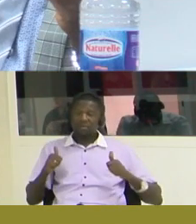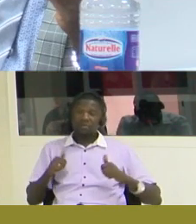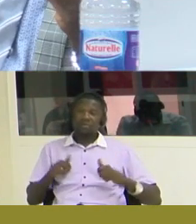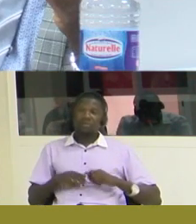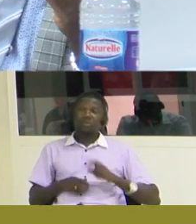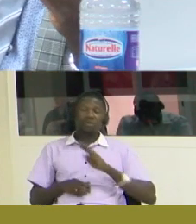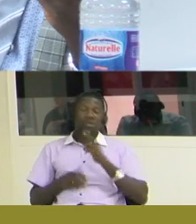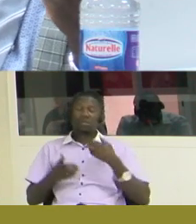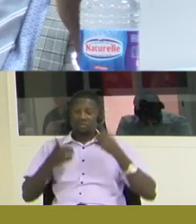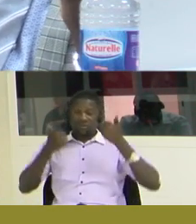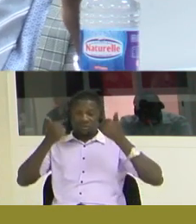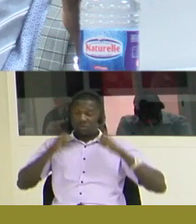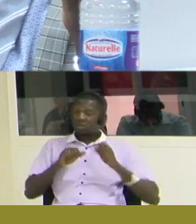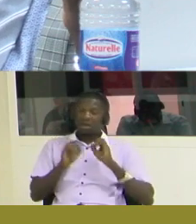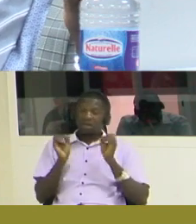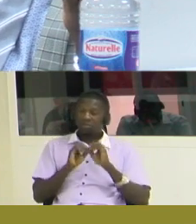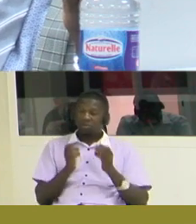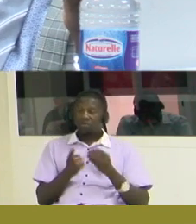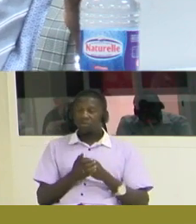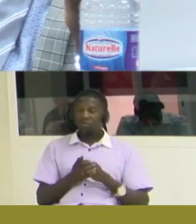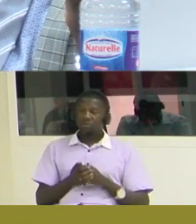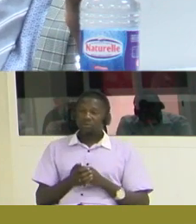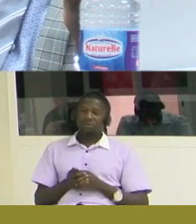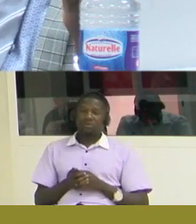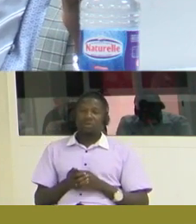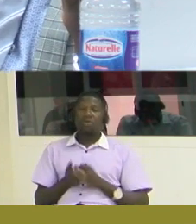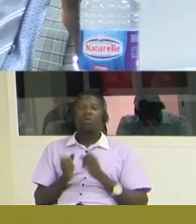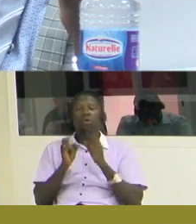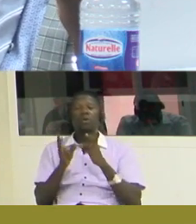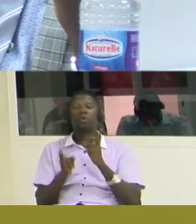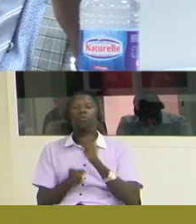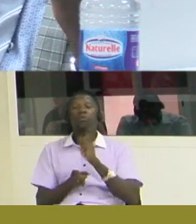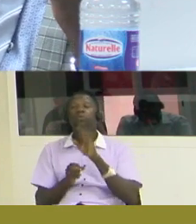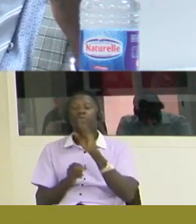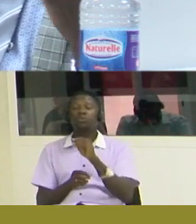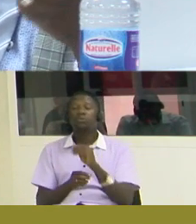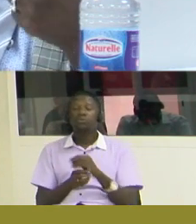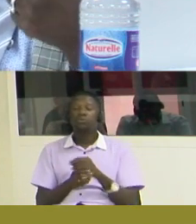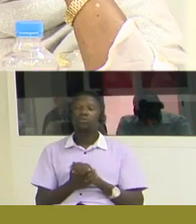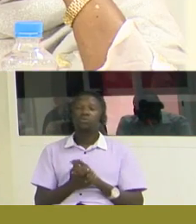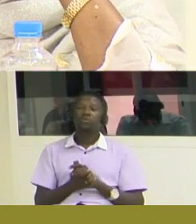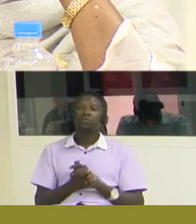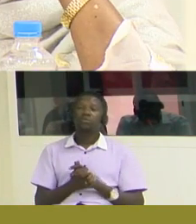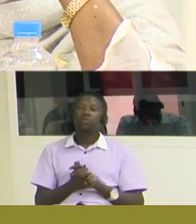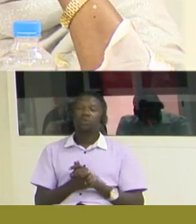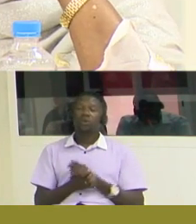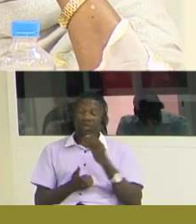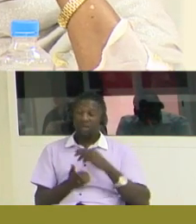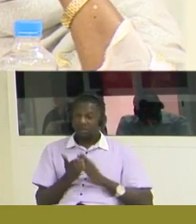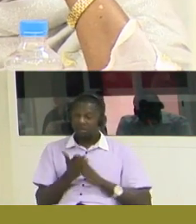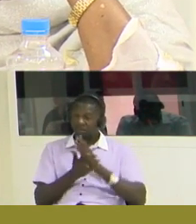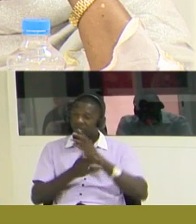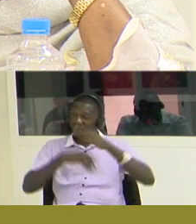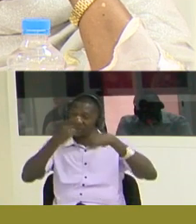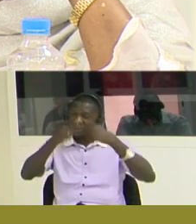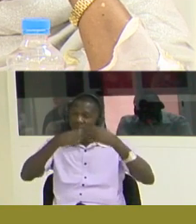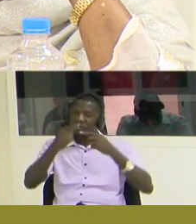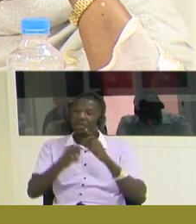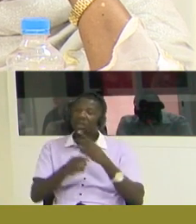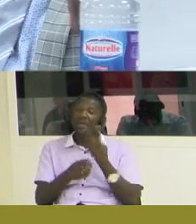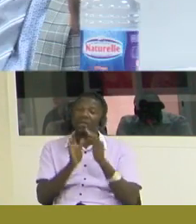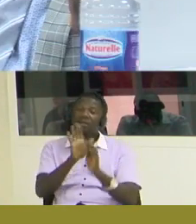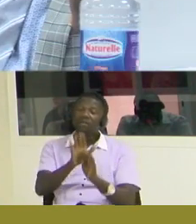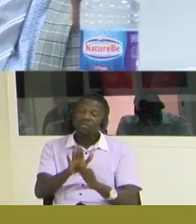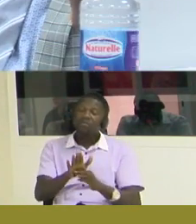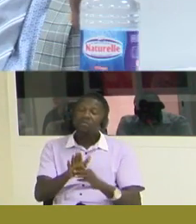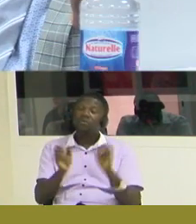nothing had happened well what did you do other than carrying on as if nothing has happened